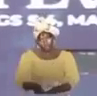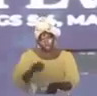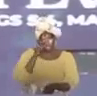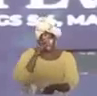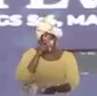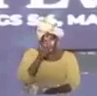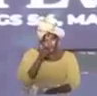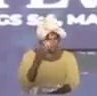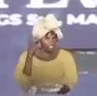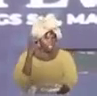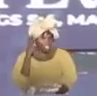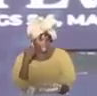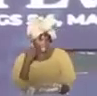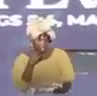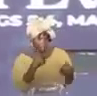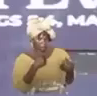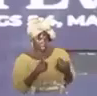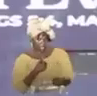respond accordingly.